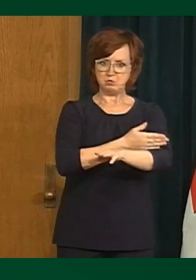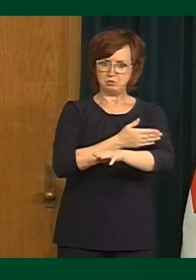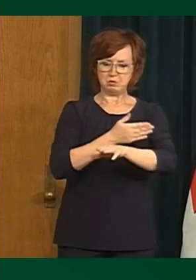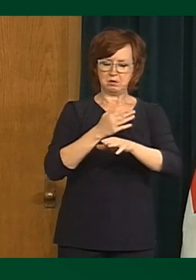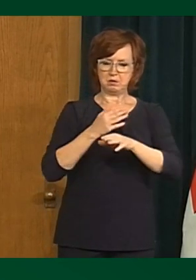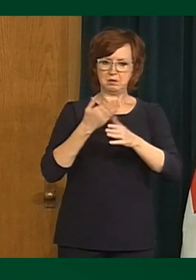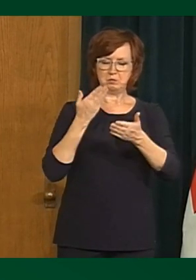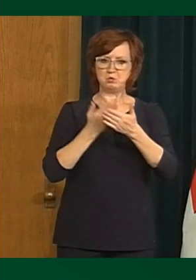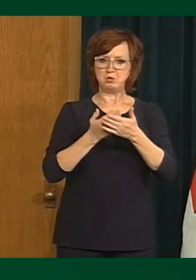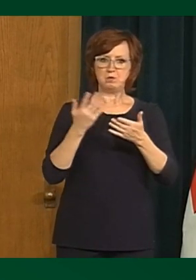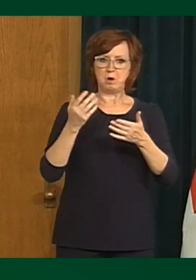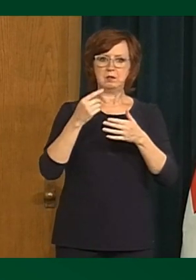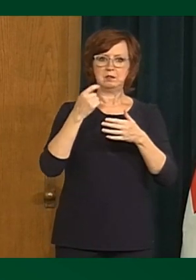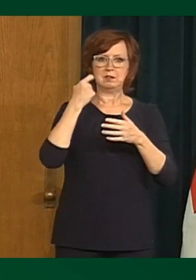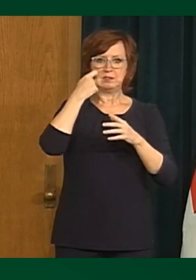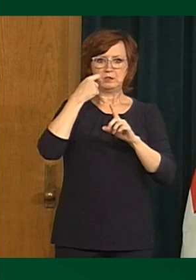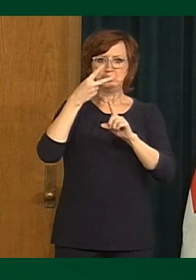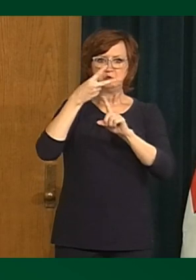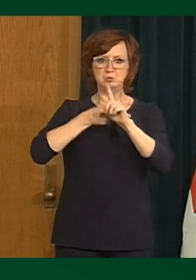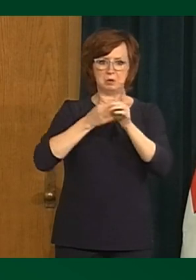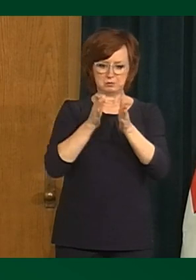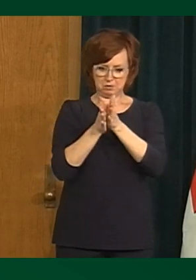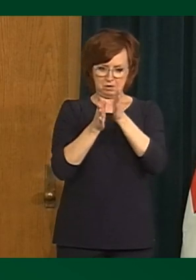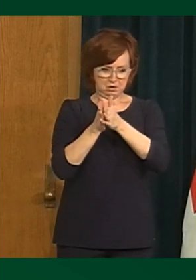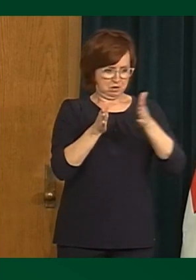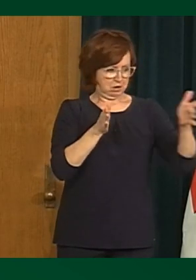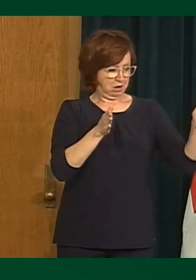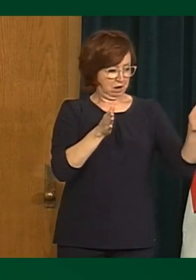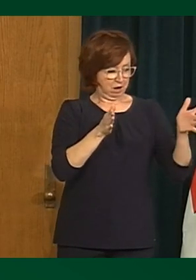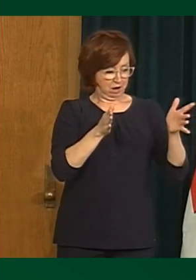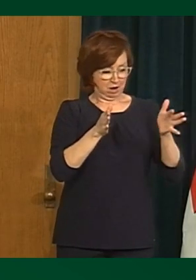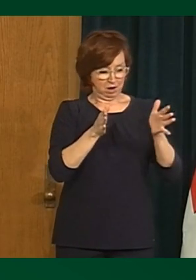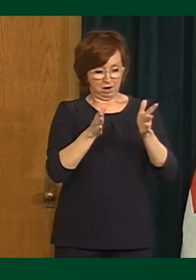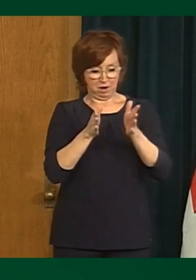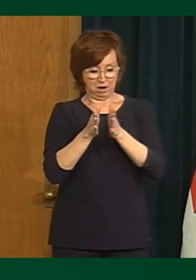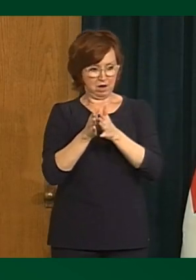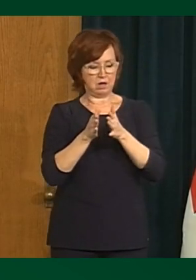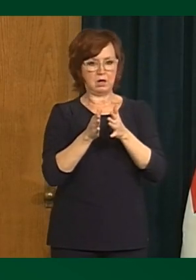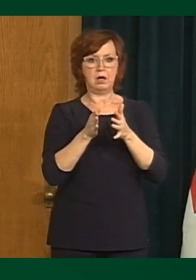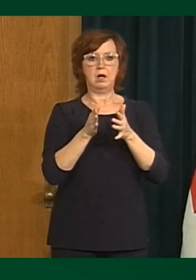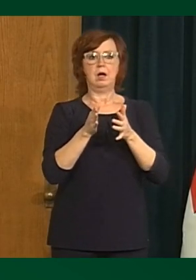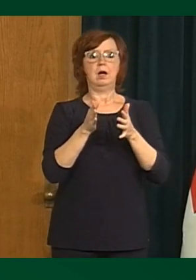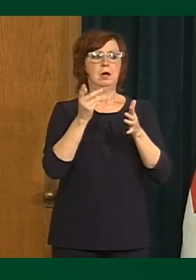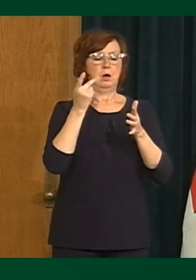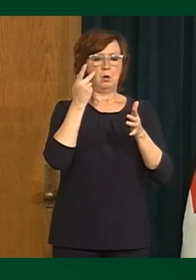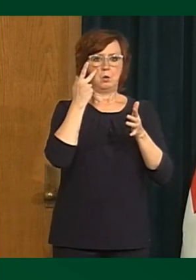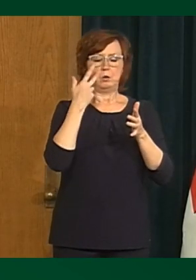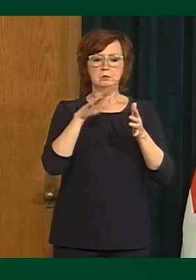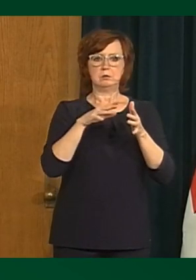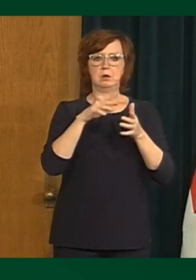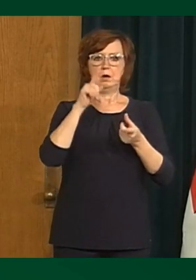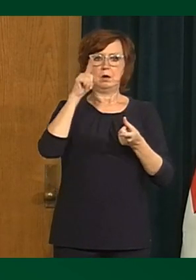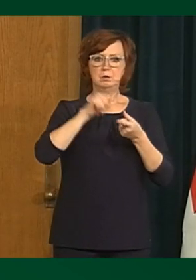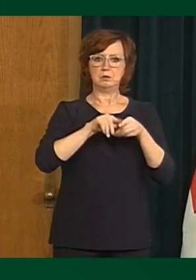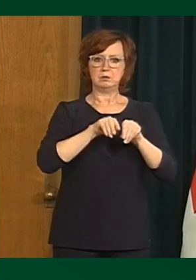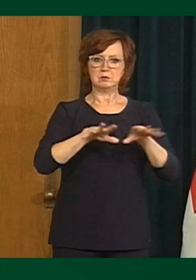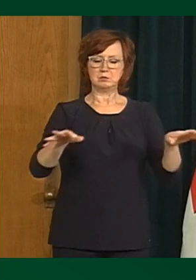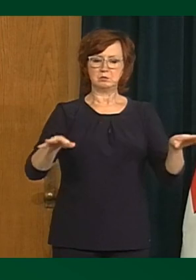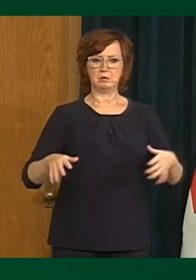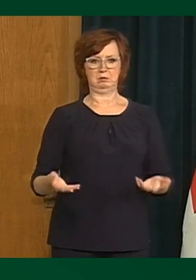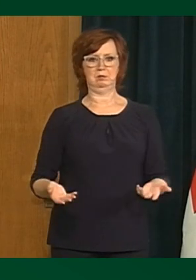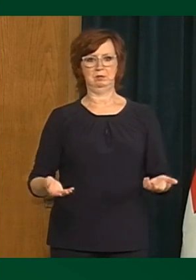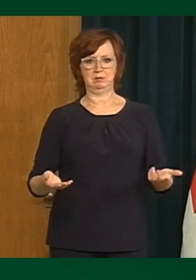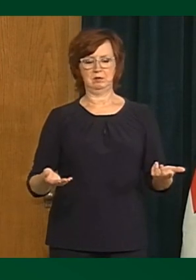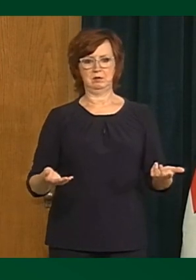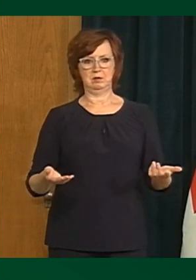we can stop the spread of this virus, when even with many businesses open, as we have had about 500,000 people in this